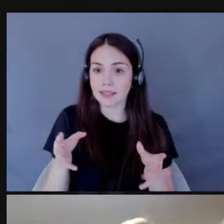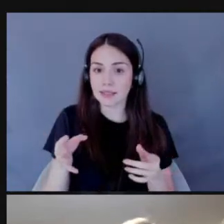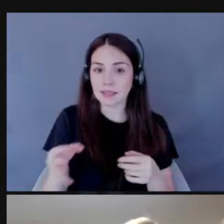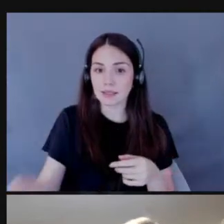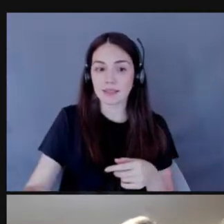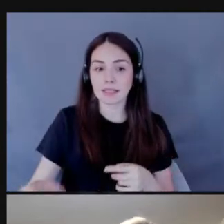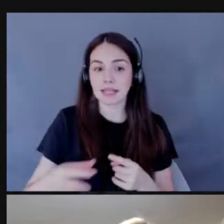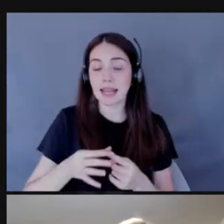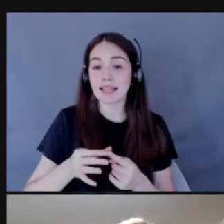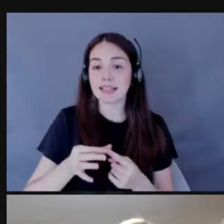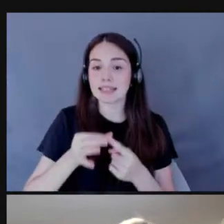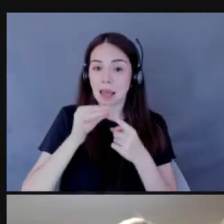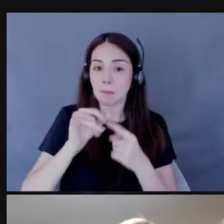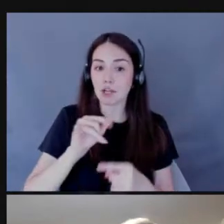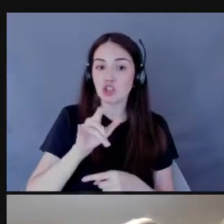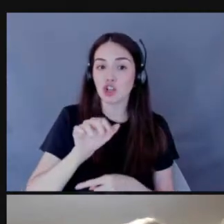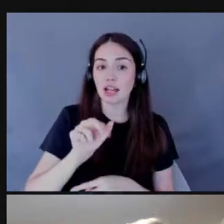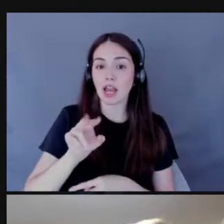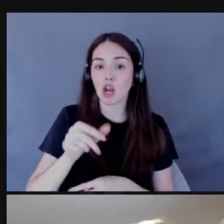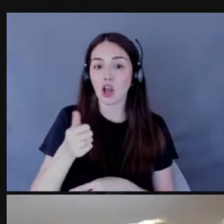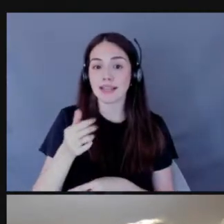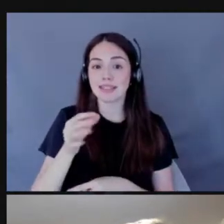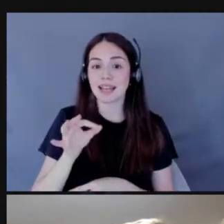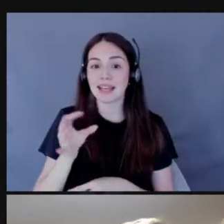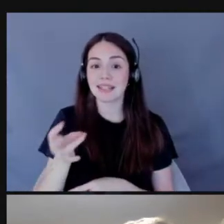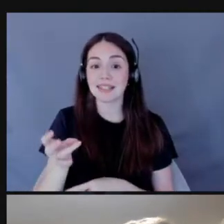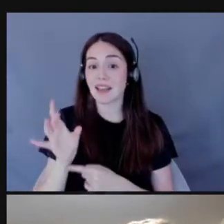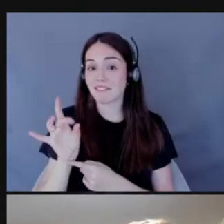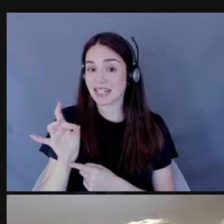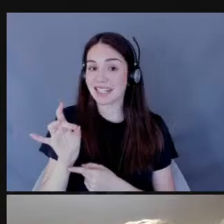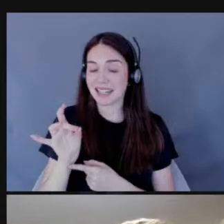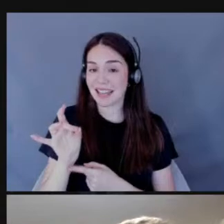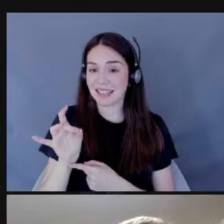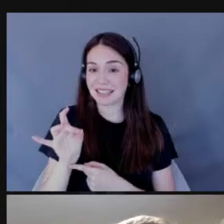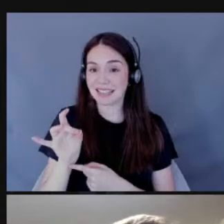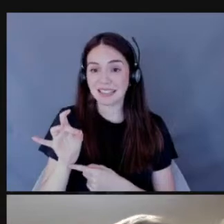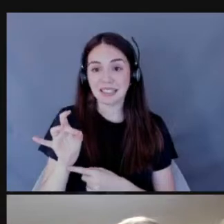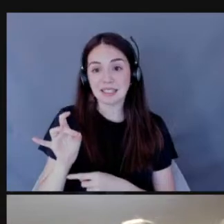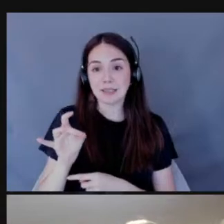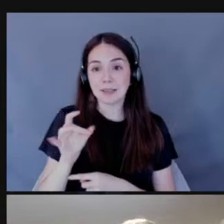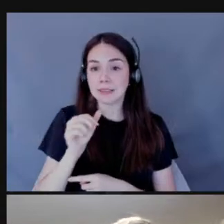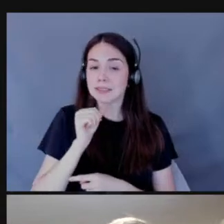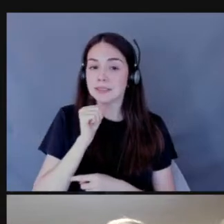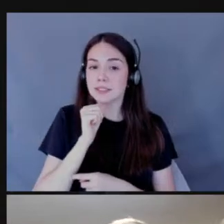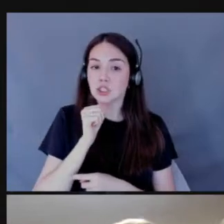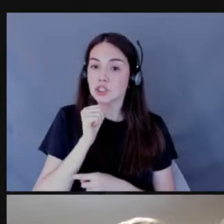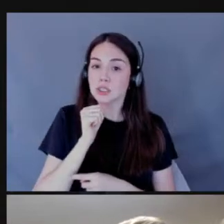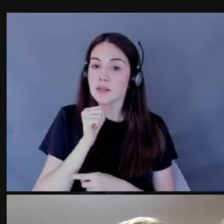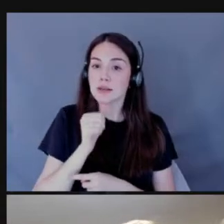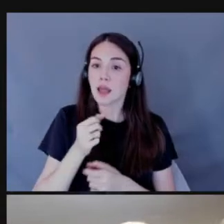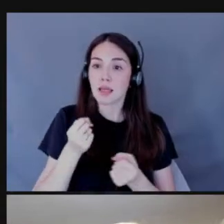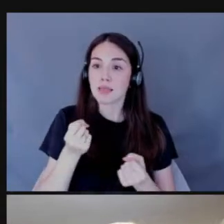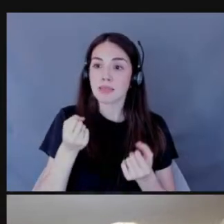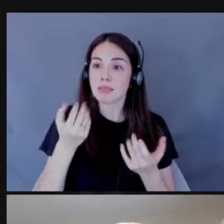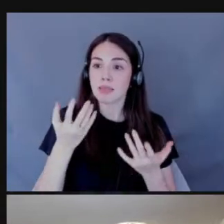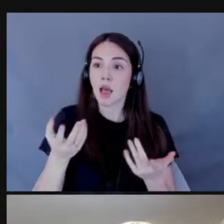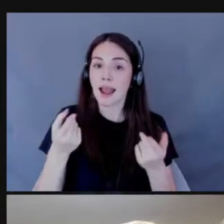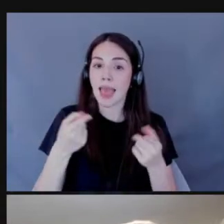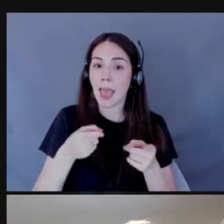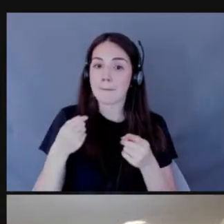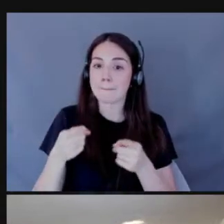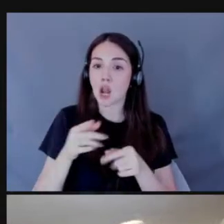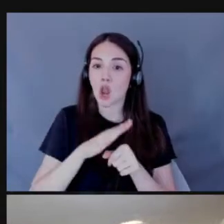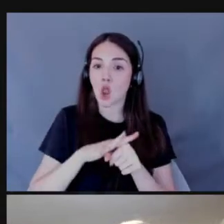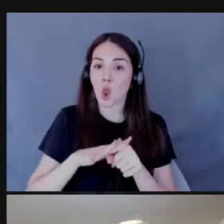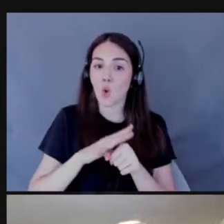and August of 1978, there wasn't a whole lot going on, at least locally, in the news.